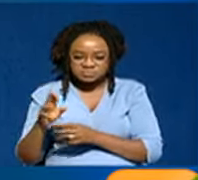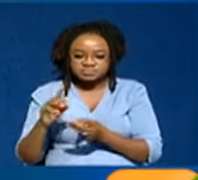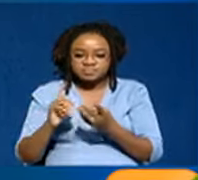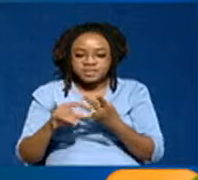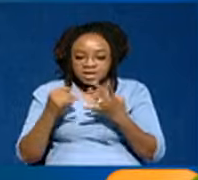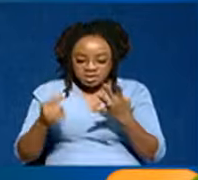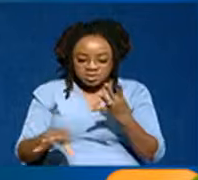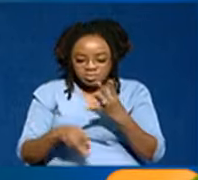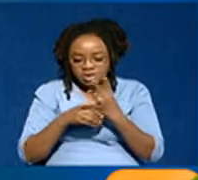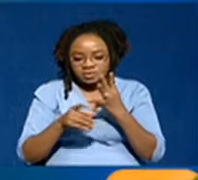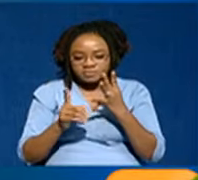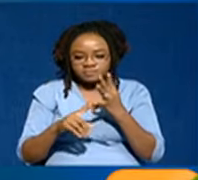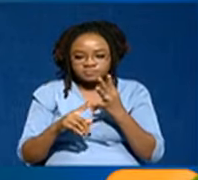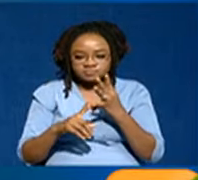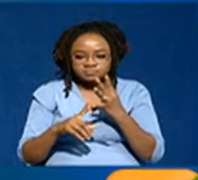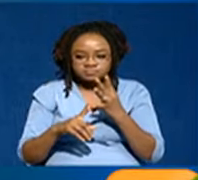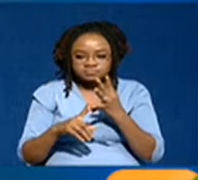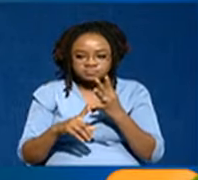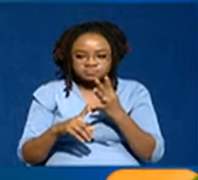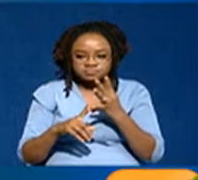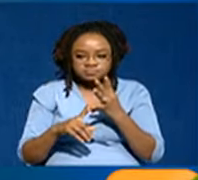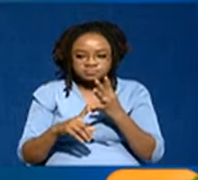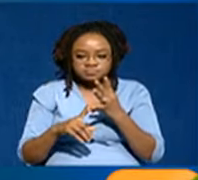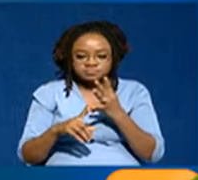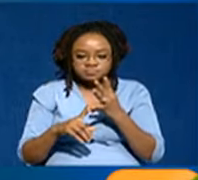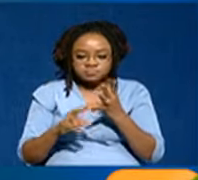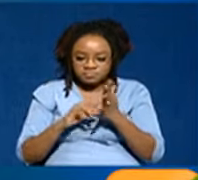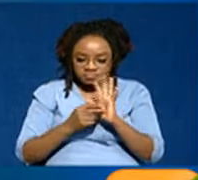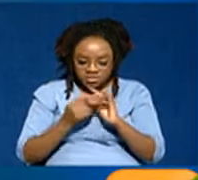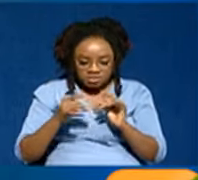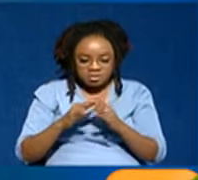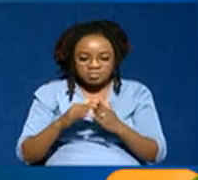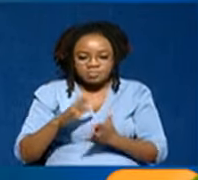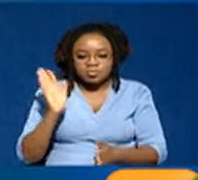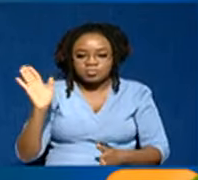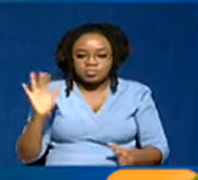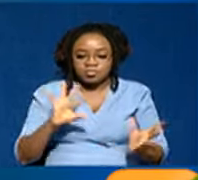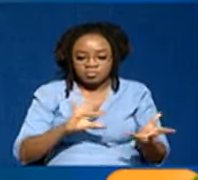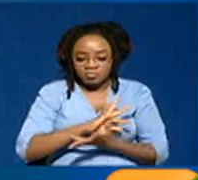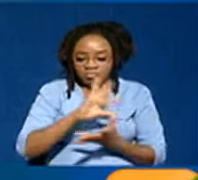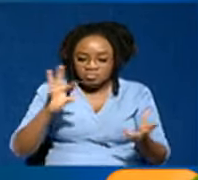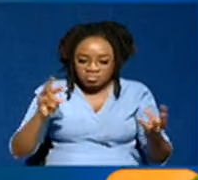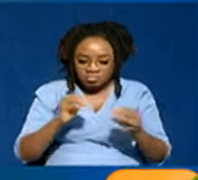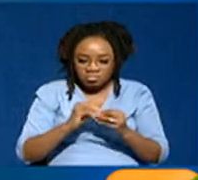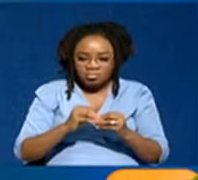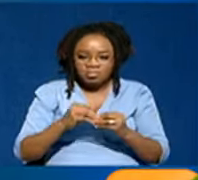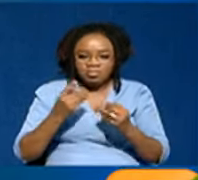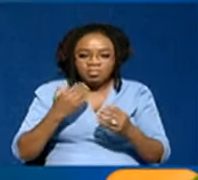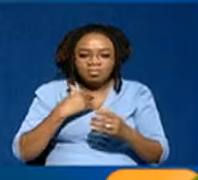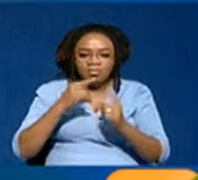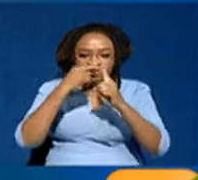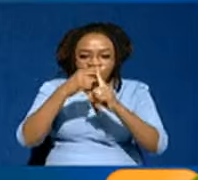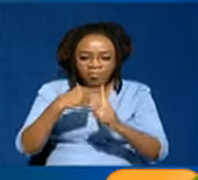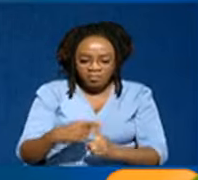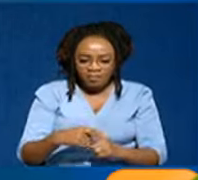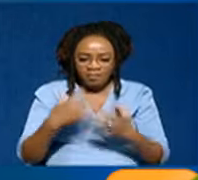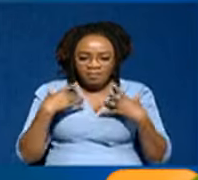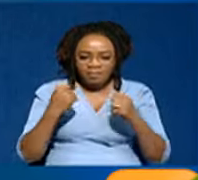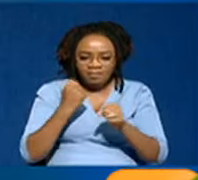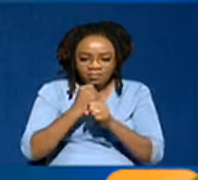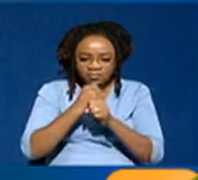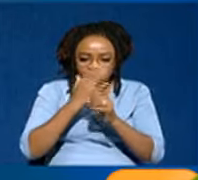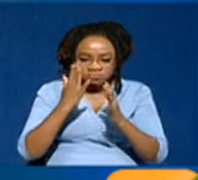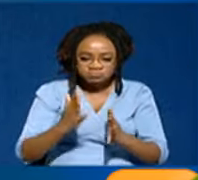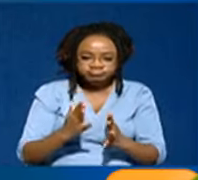four. Okay? So the numbers have really gone up. When you put all those cadres together, we are dealing, right now we are talking about